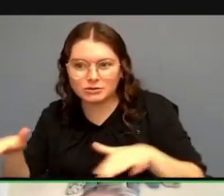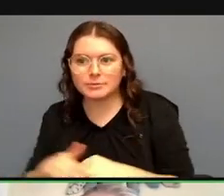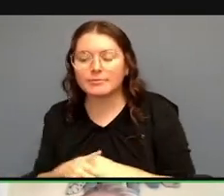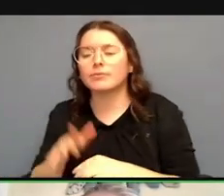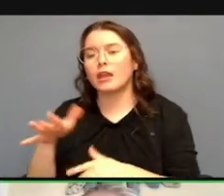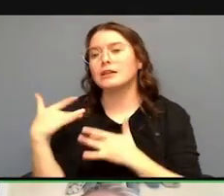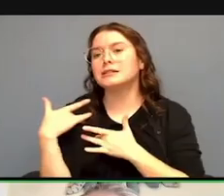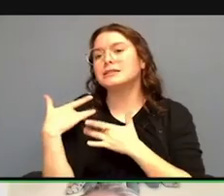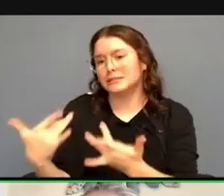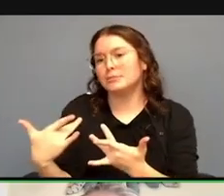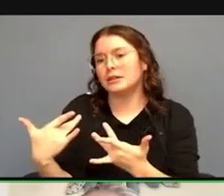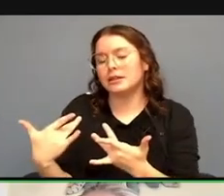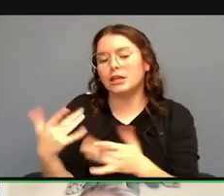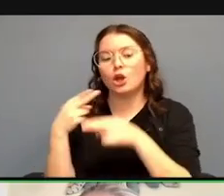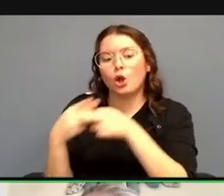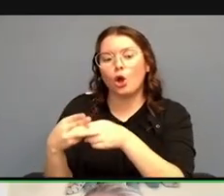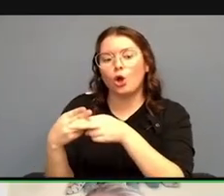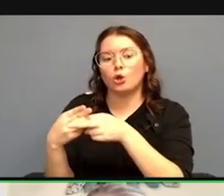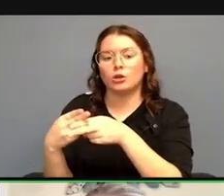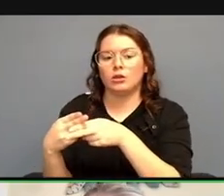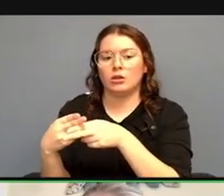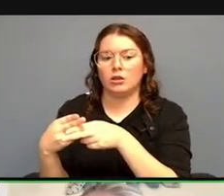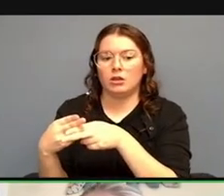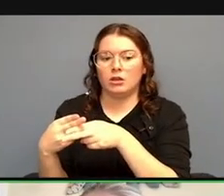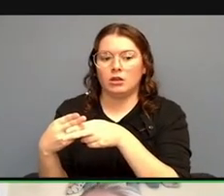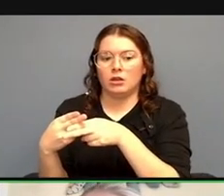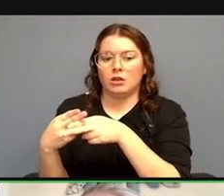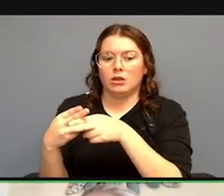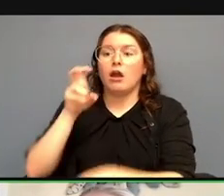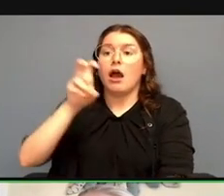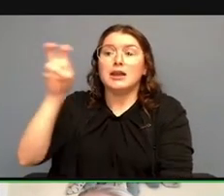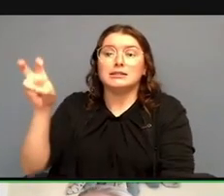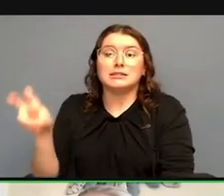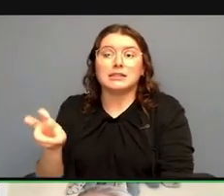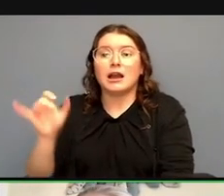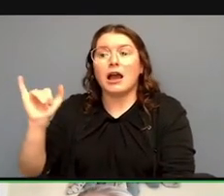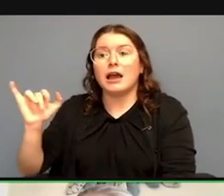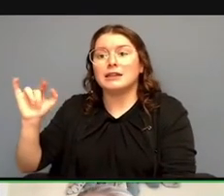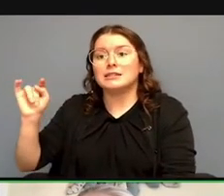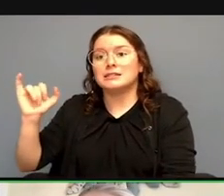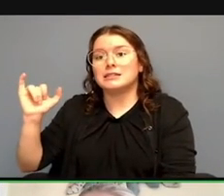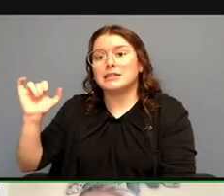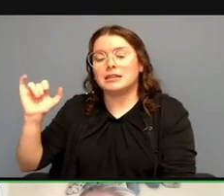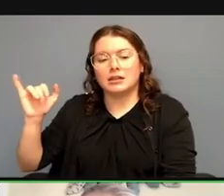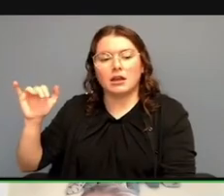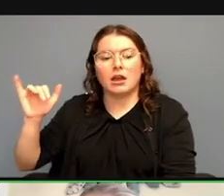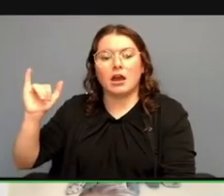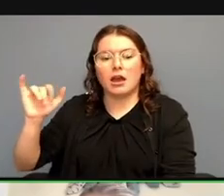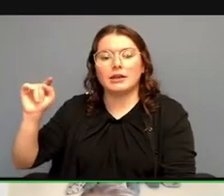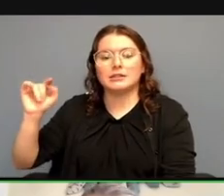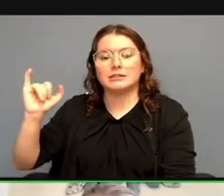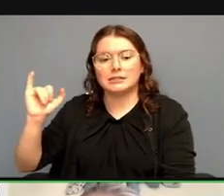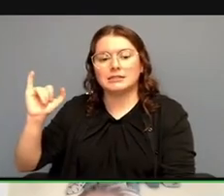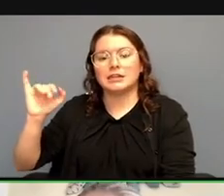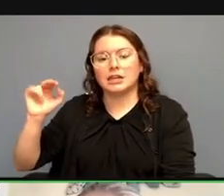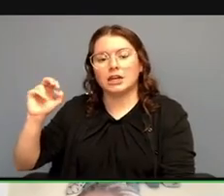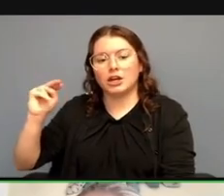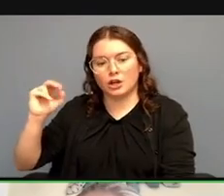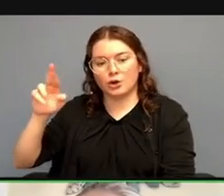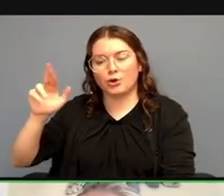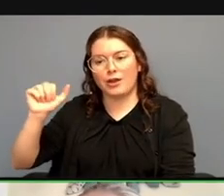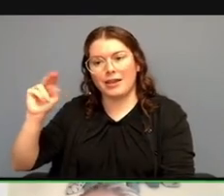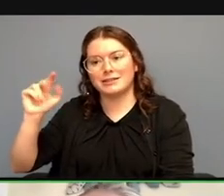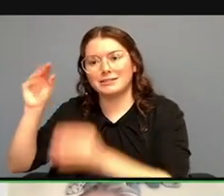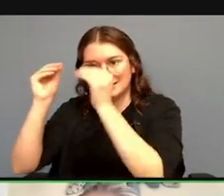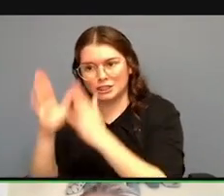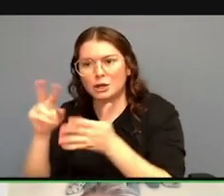typically going to be called an itinerant teacher, meaning that that teacher travels from site to